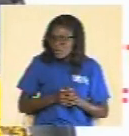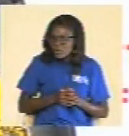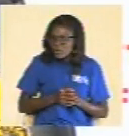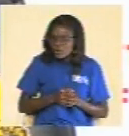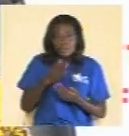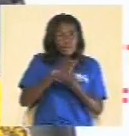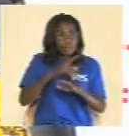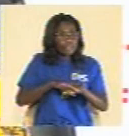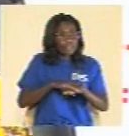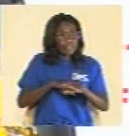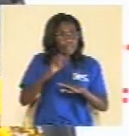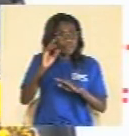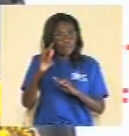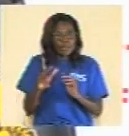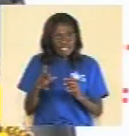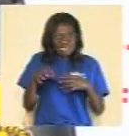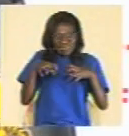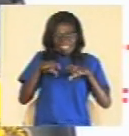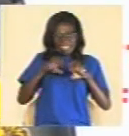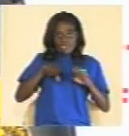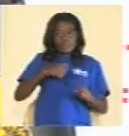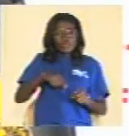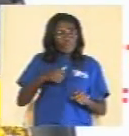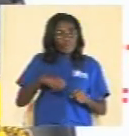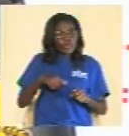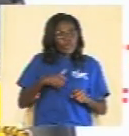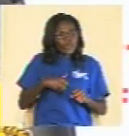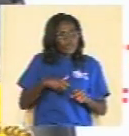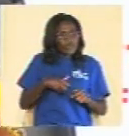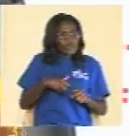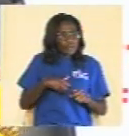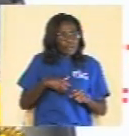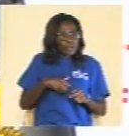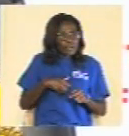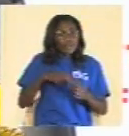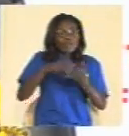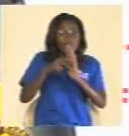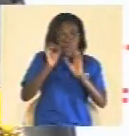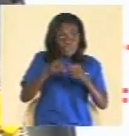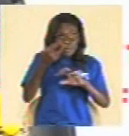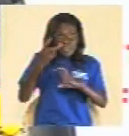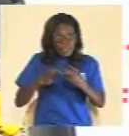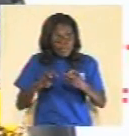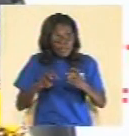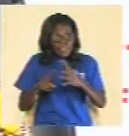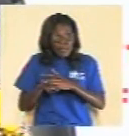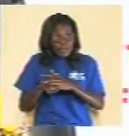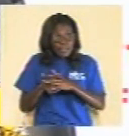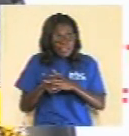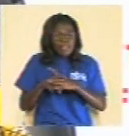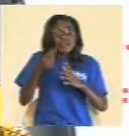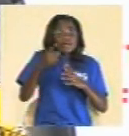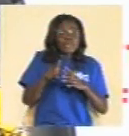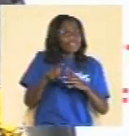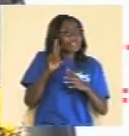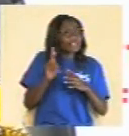then sometimes they can actually get, especially in males, you might end up with sterility. But more important